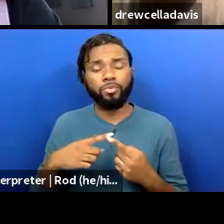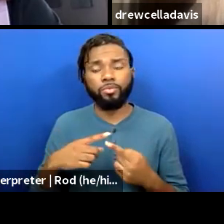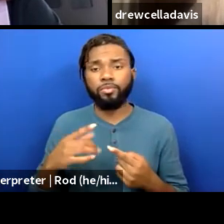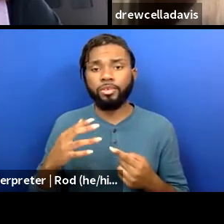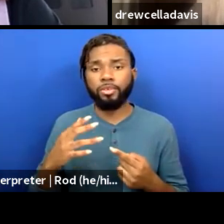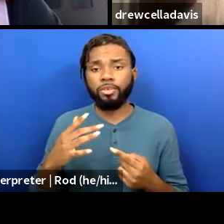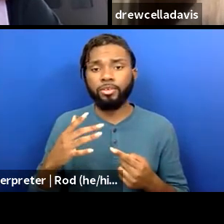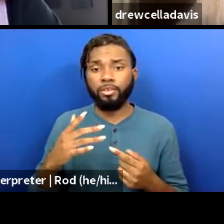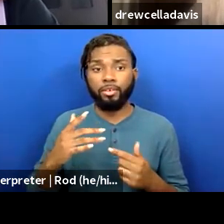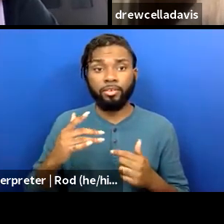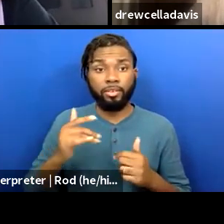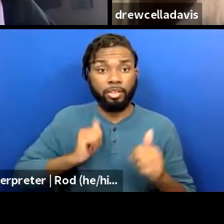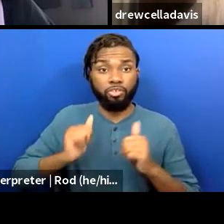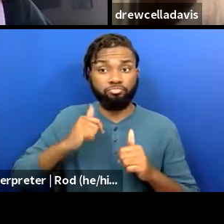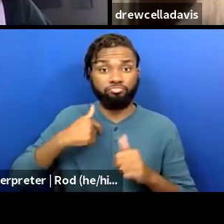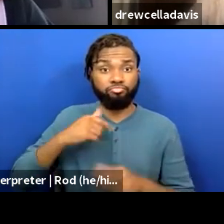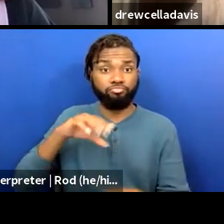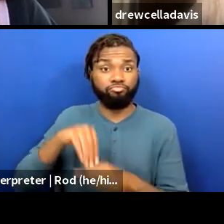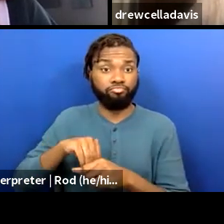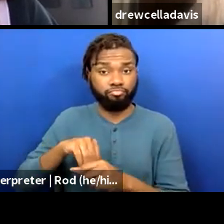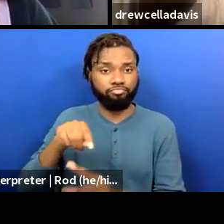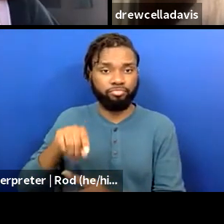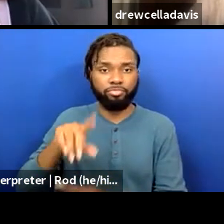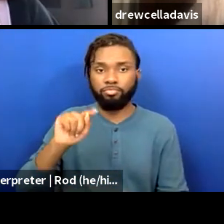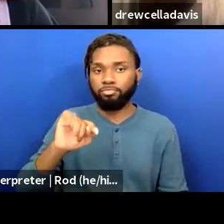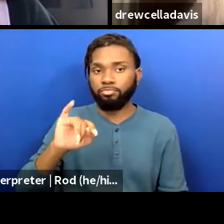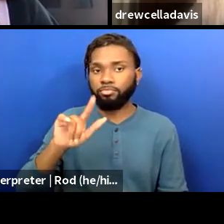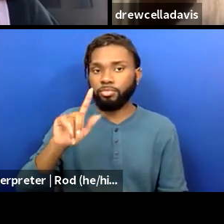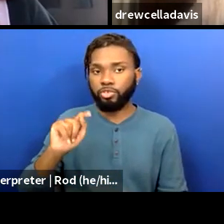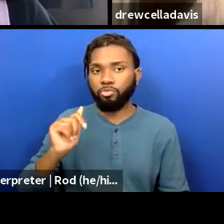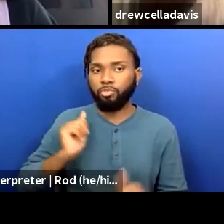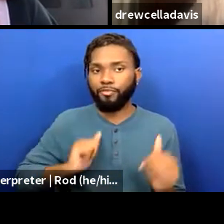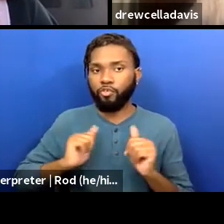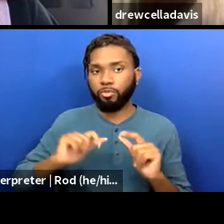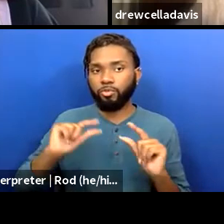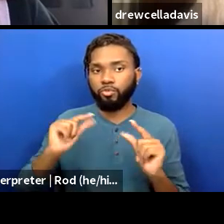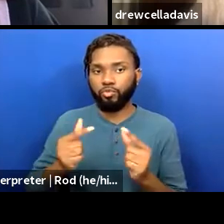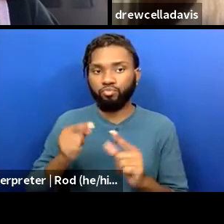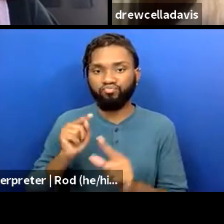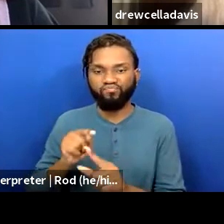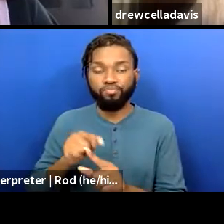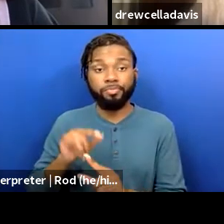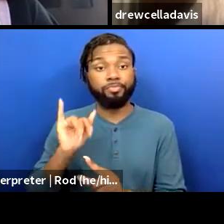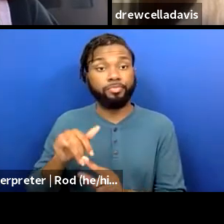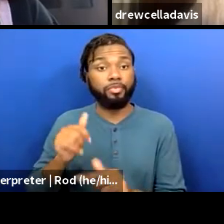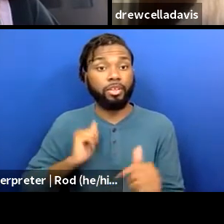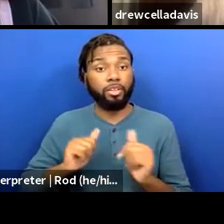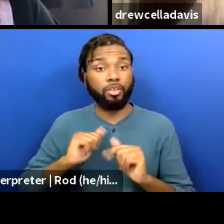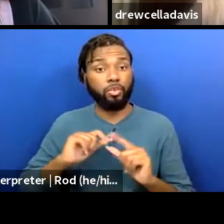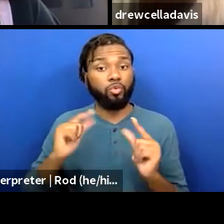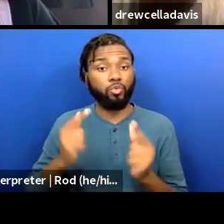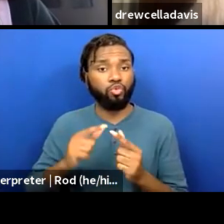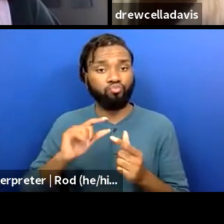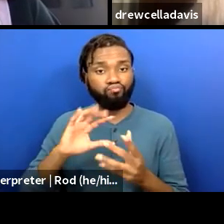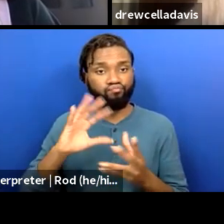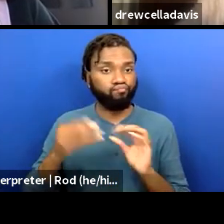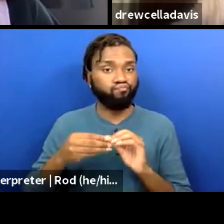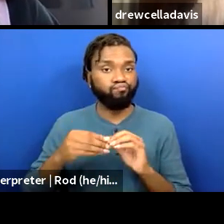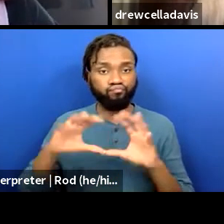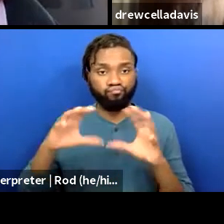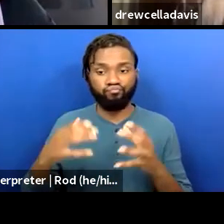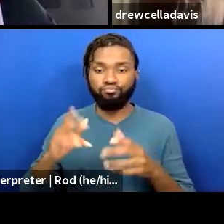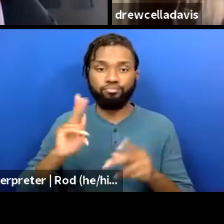where the theater I'm involved with, Tilt Performance Group, which is a theater group comprised of persons